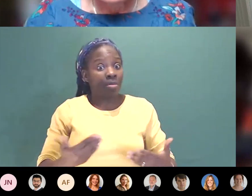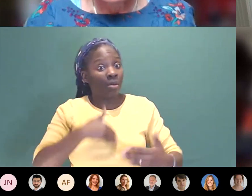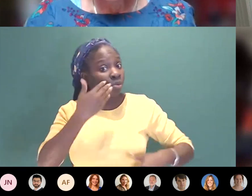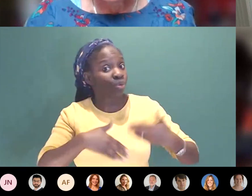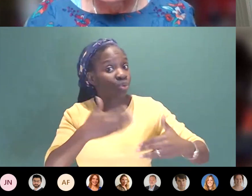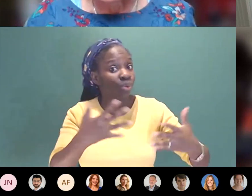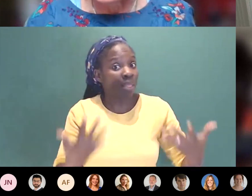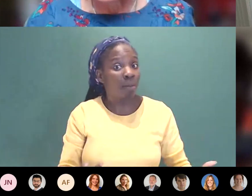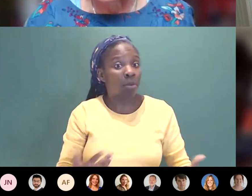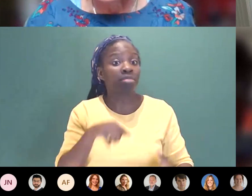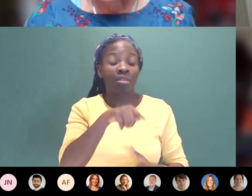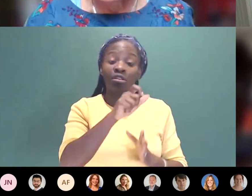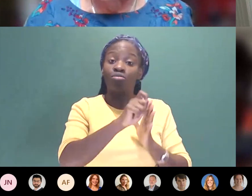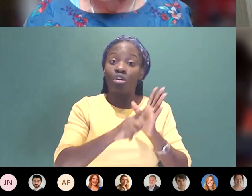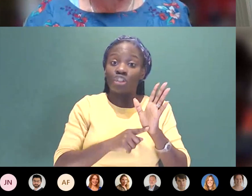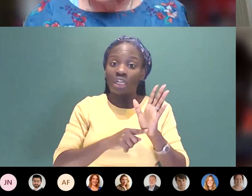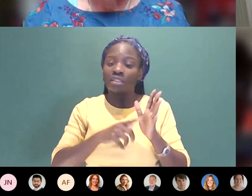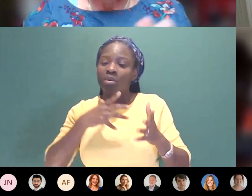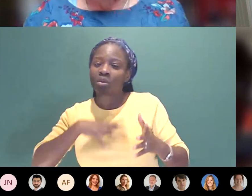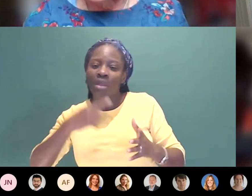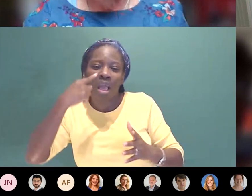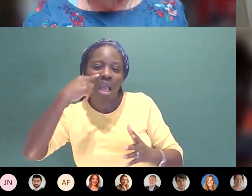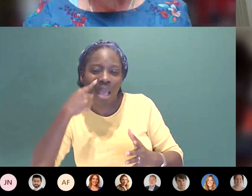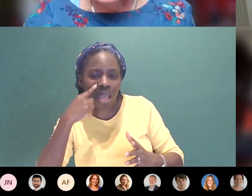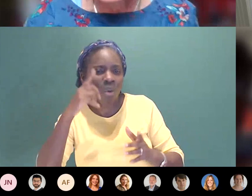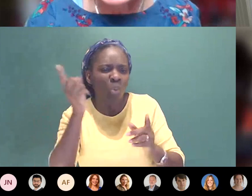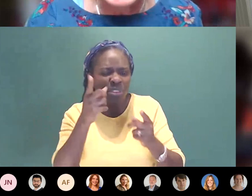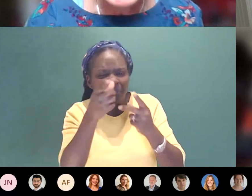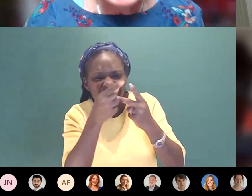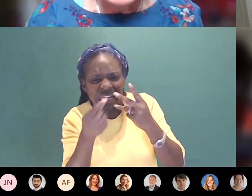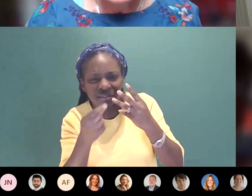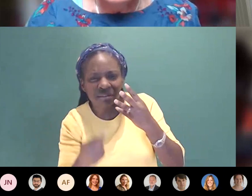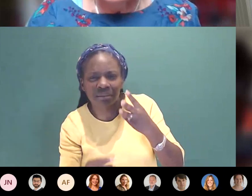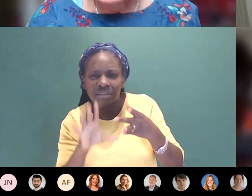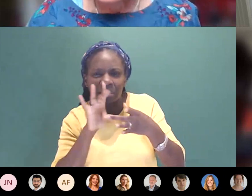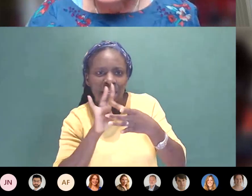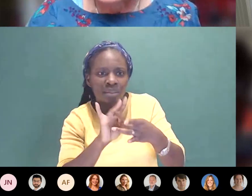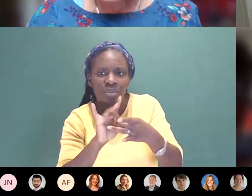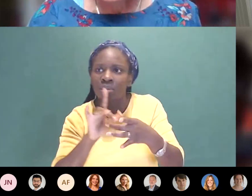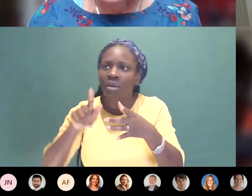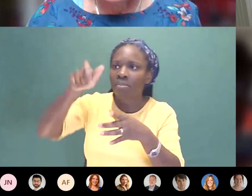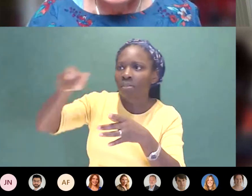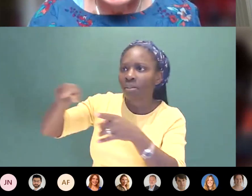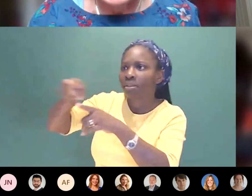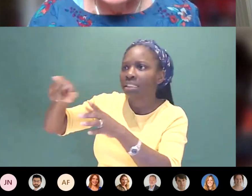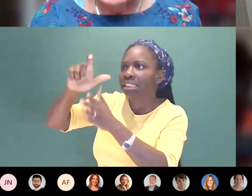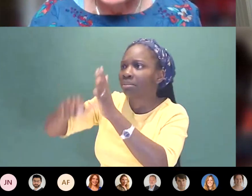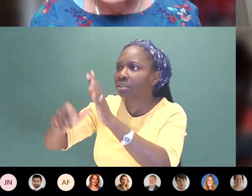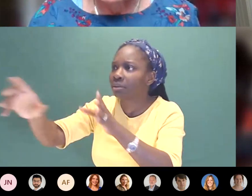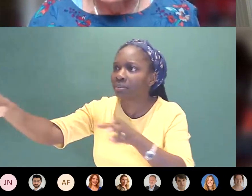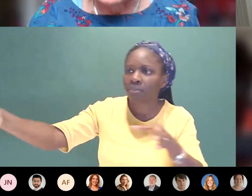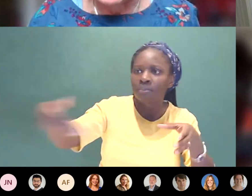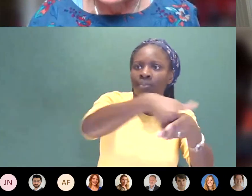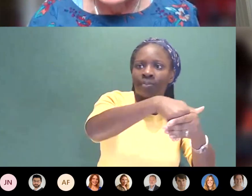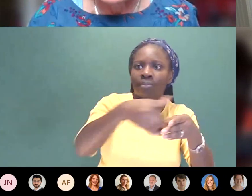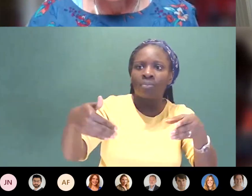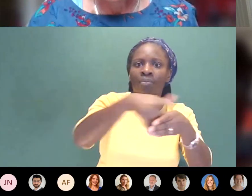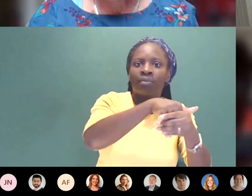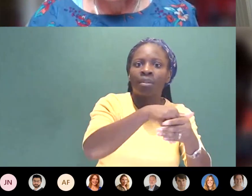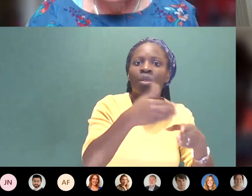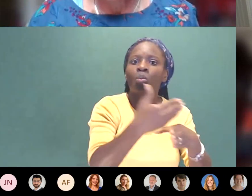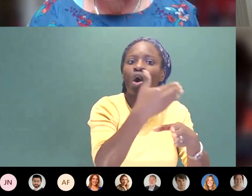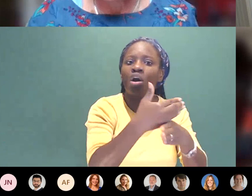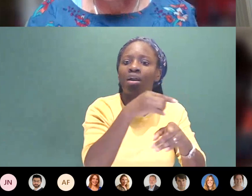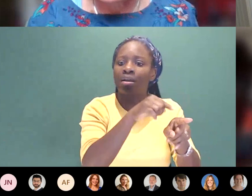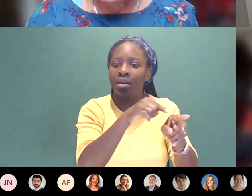We're in this project, which is trying to look at what the factors are around getting people with disabilities into inclusive employment more. And we